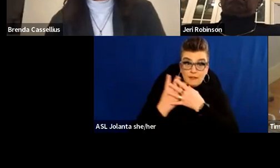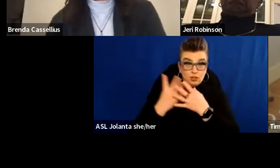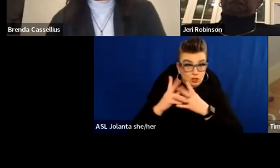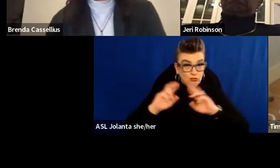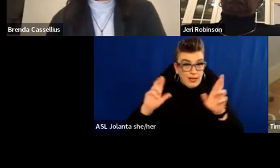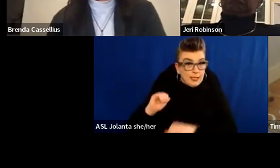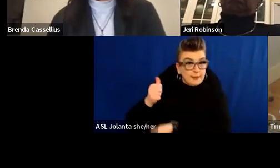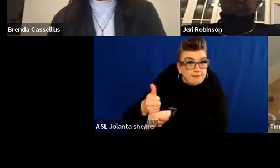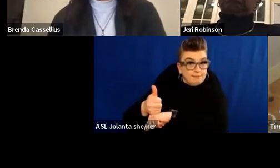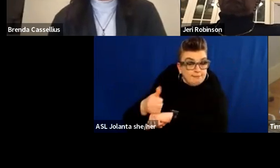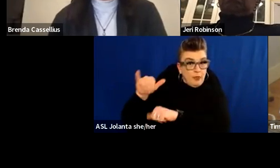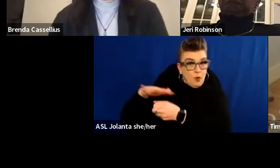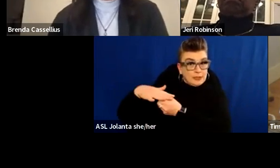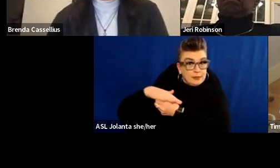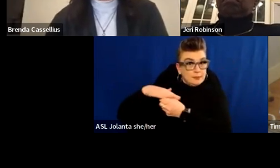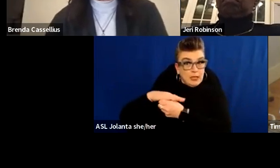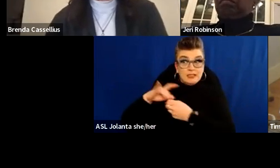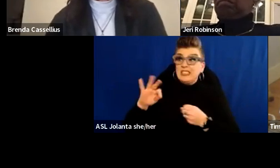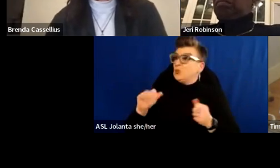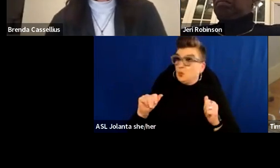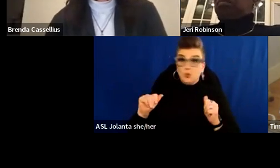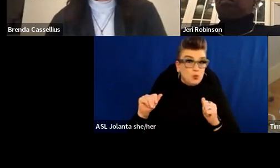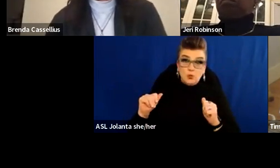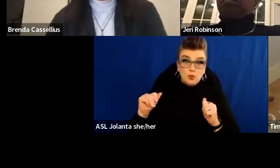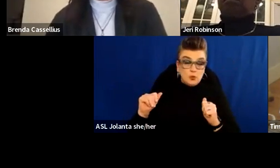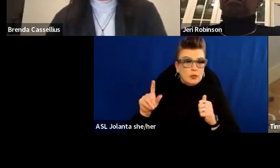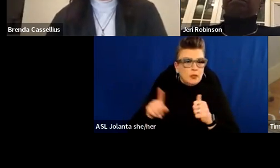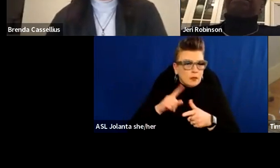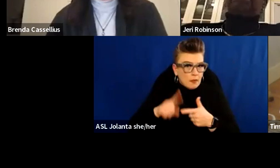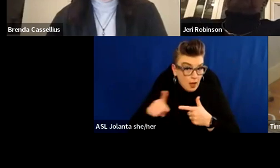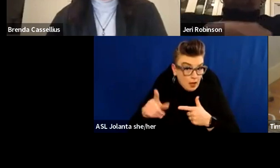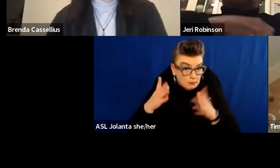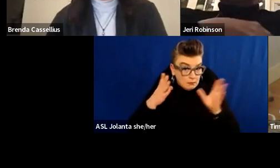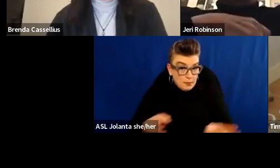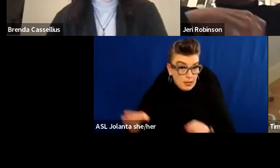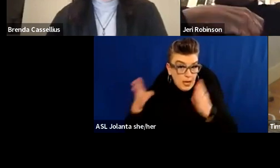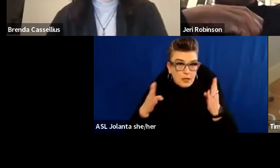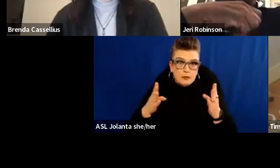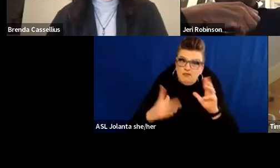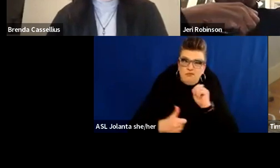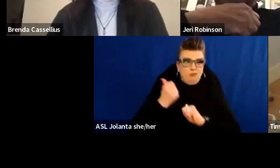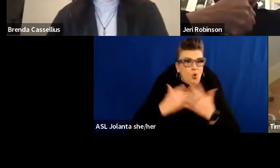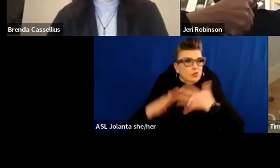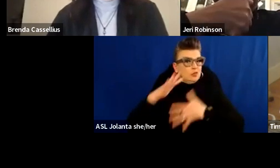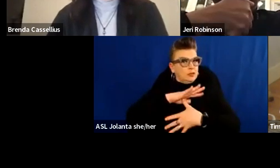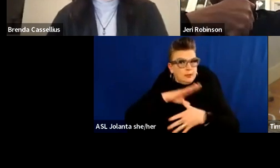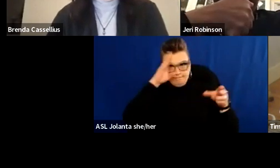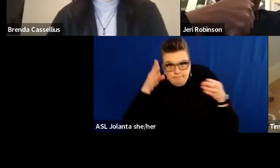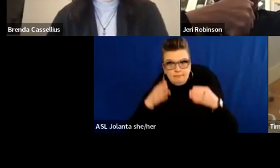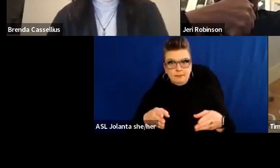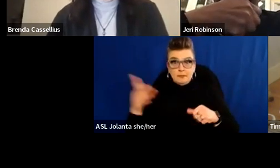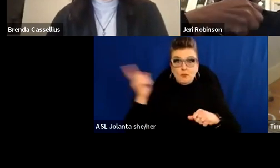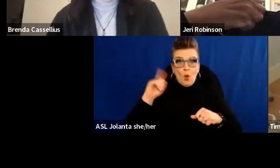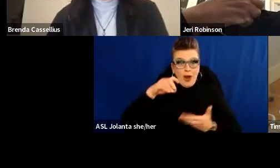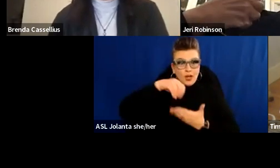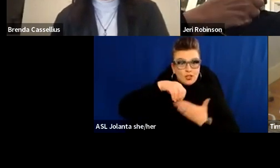if we don't if there are plans to to and to put those um especially in the areas where students are taking their masks